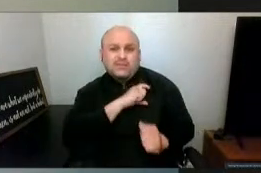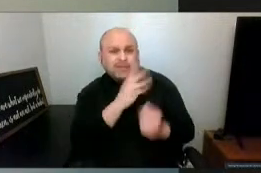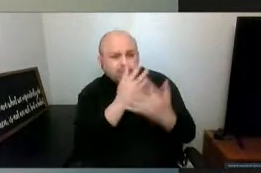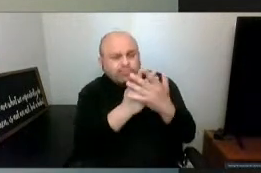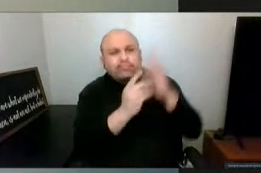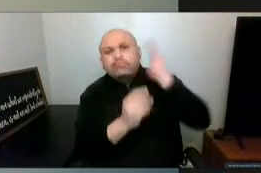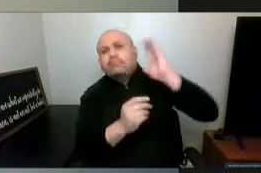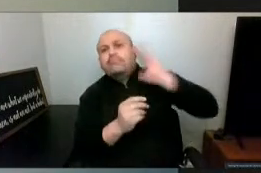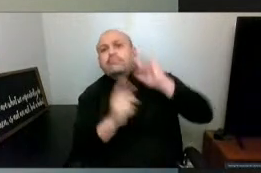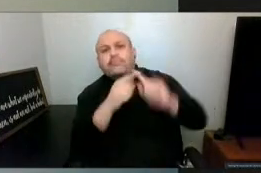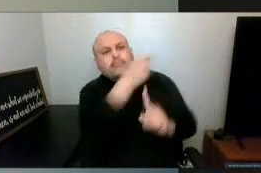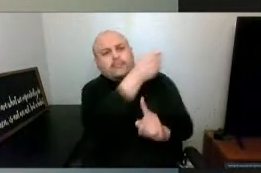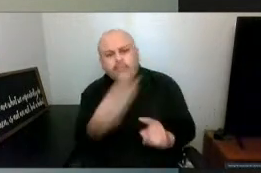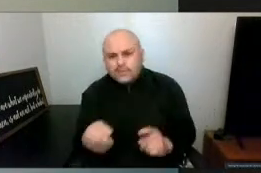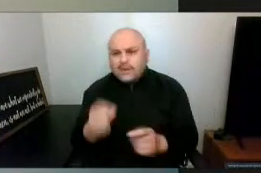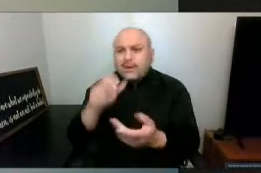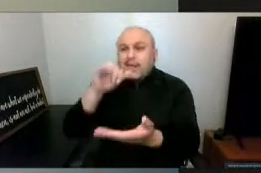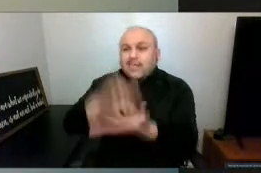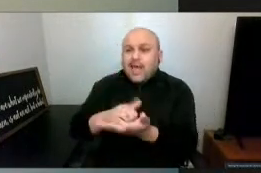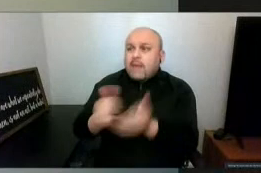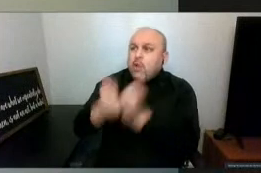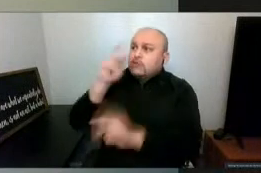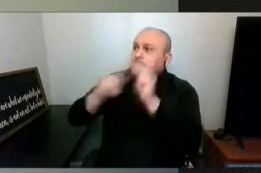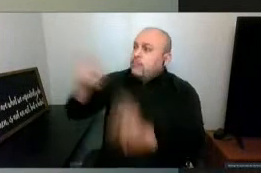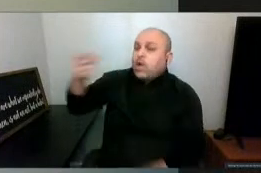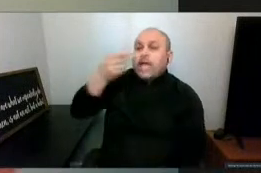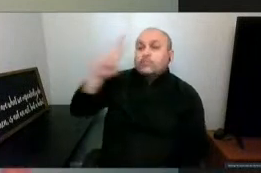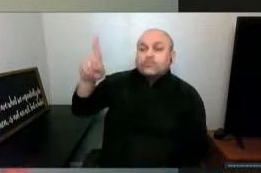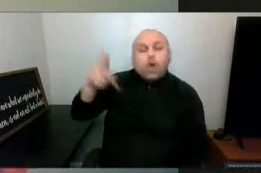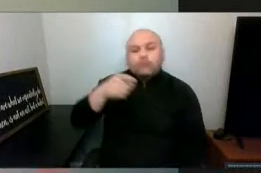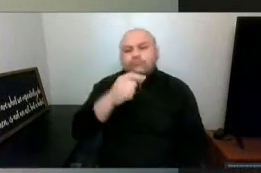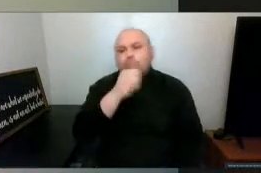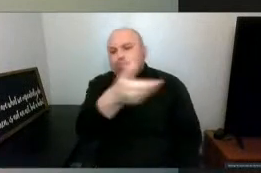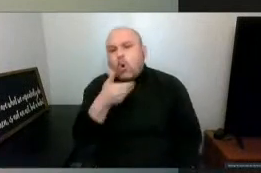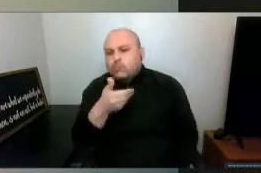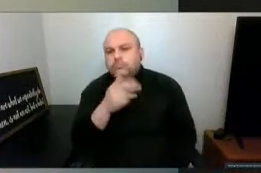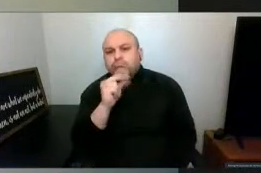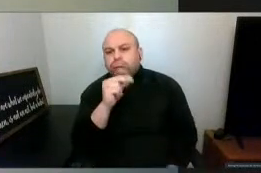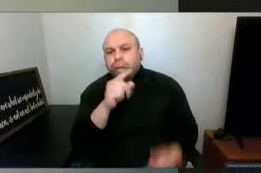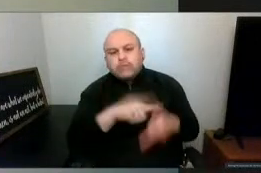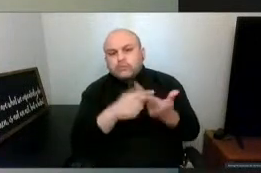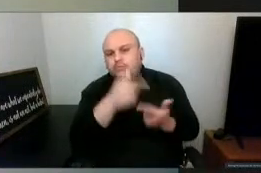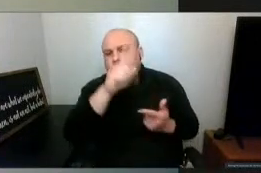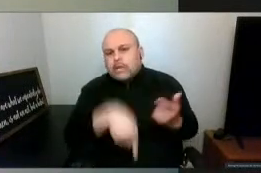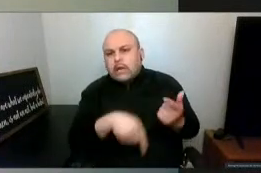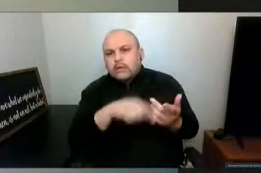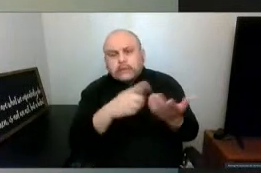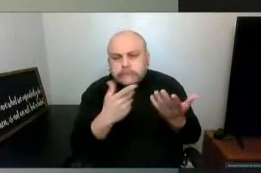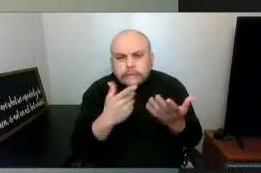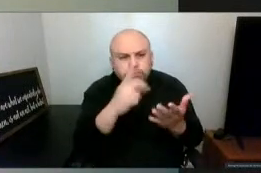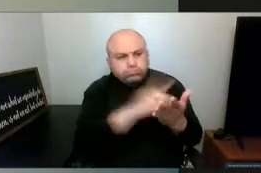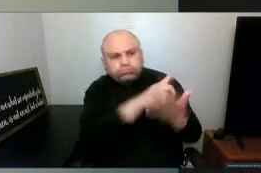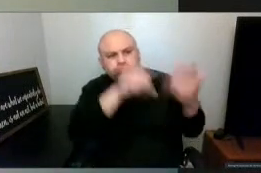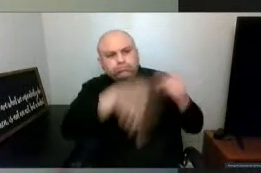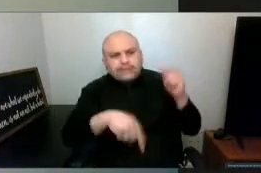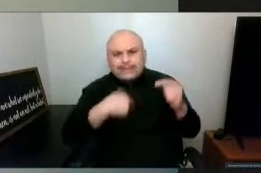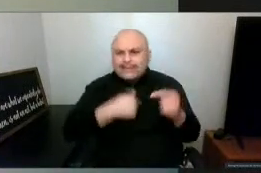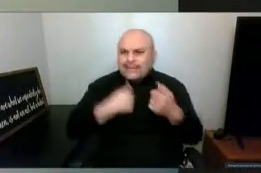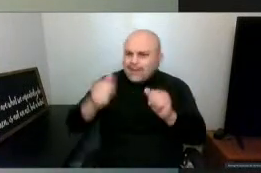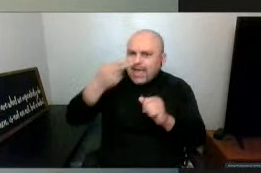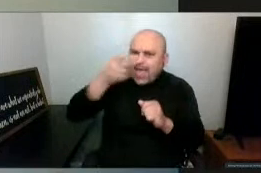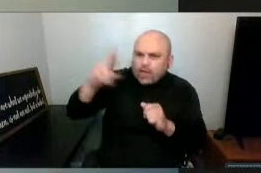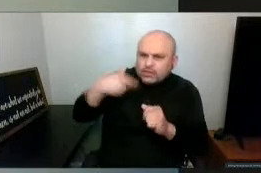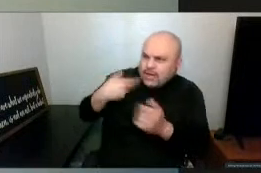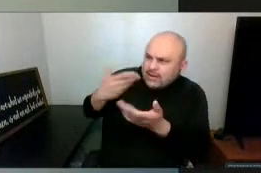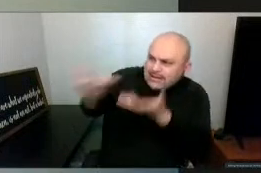being a disqualifier for our HR department, right? And we're having to kind of work through that process with HR and say, look, they're at